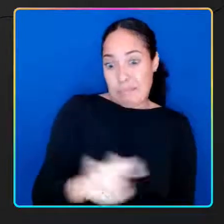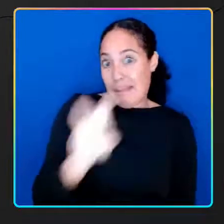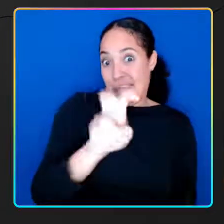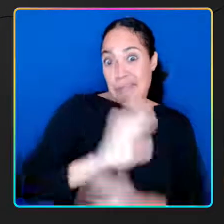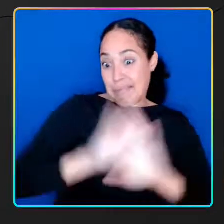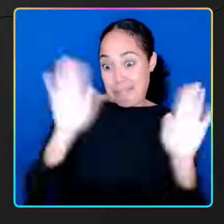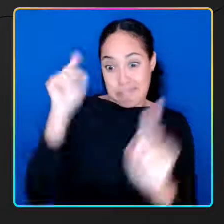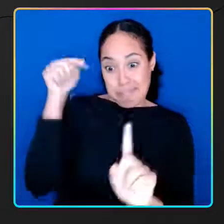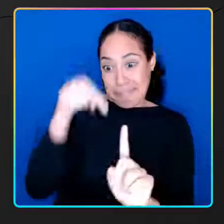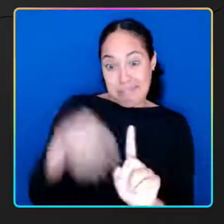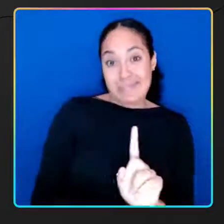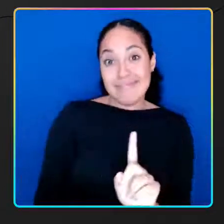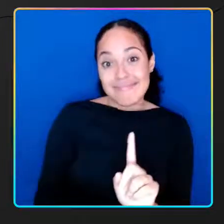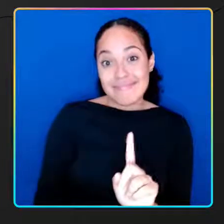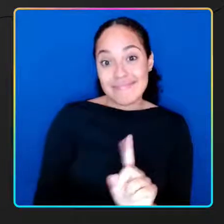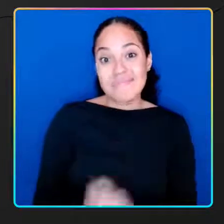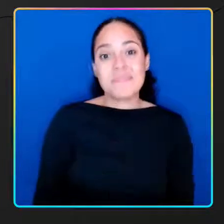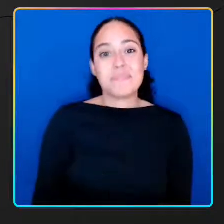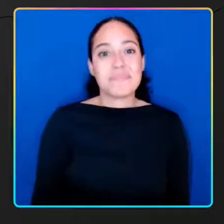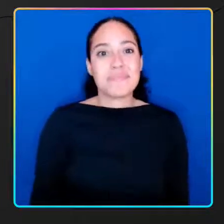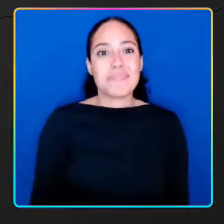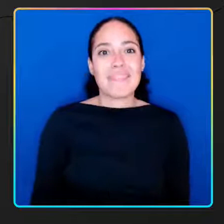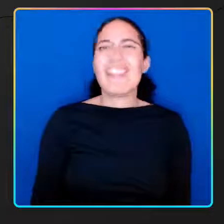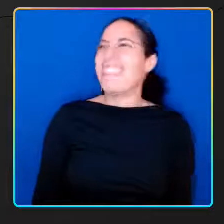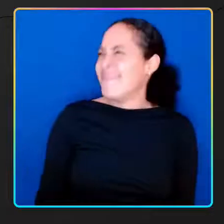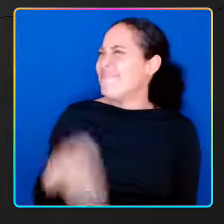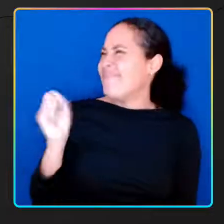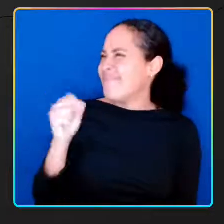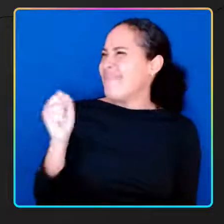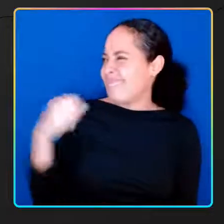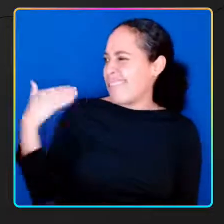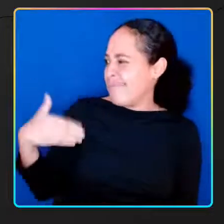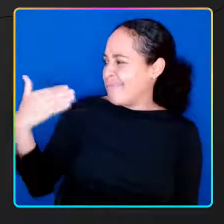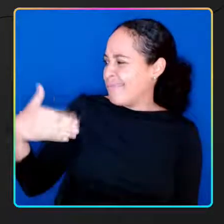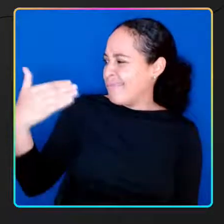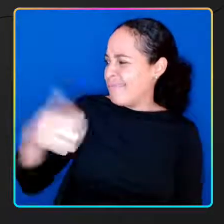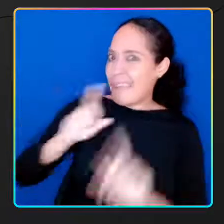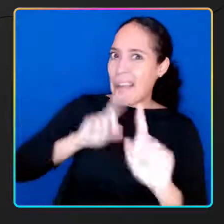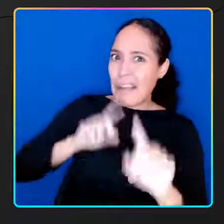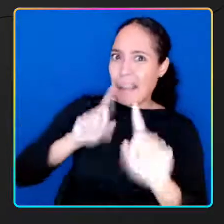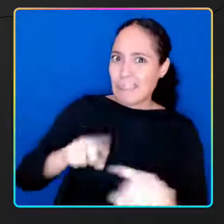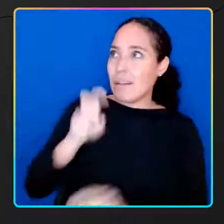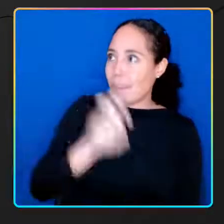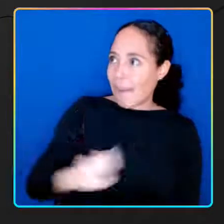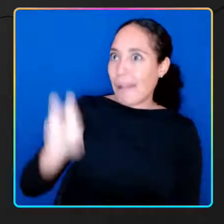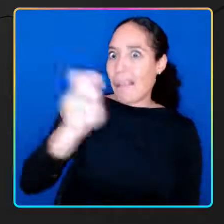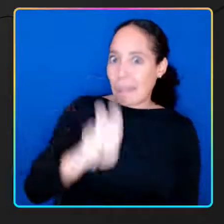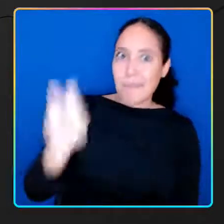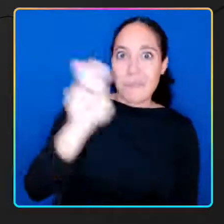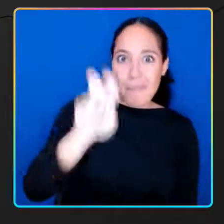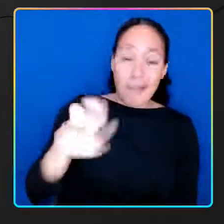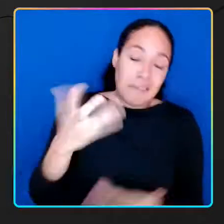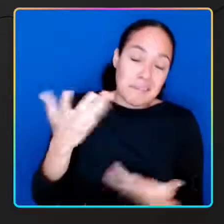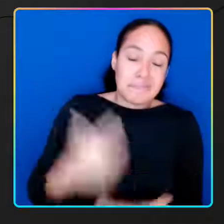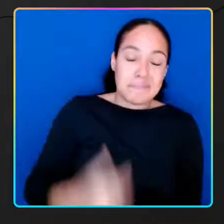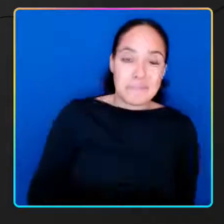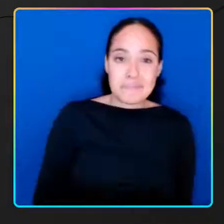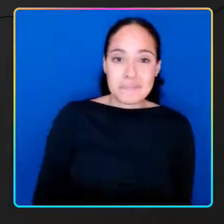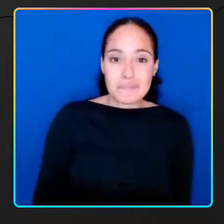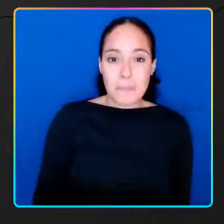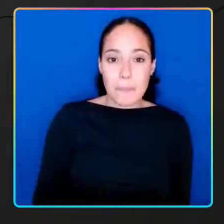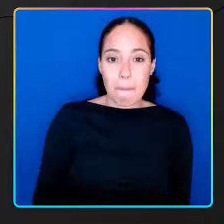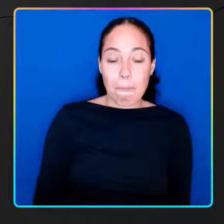call out. Yeah, we're certainly seeing a pattern there, in the answers. Wonderful. Question number